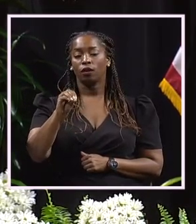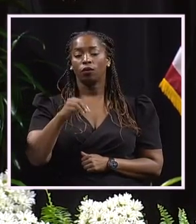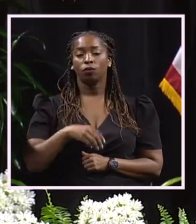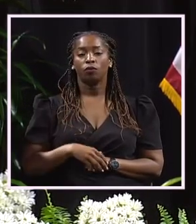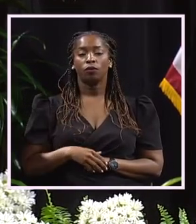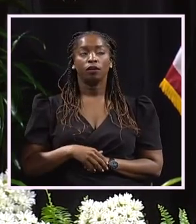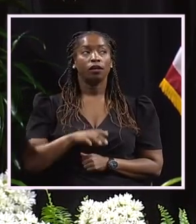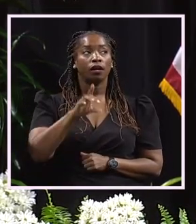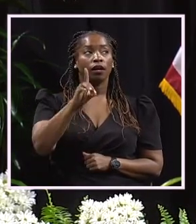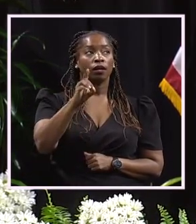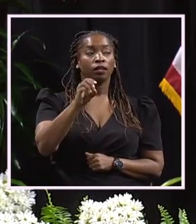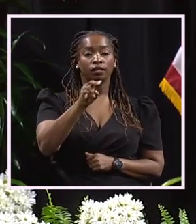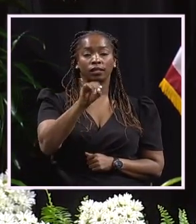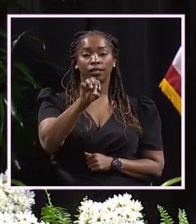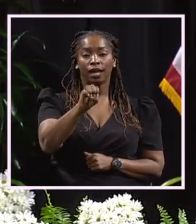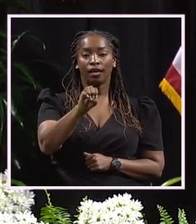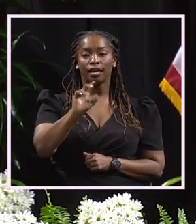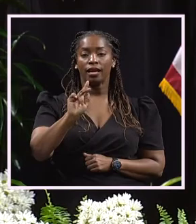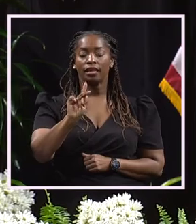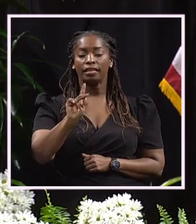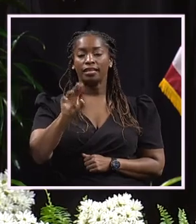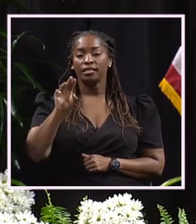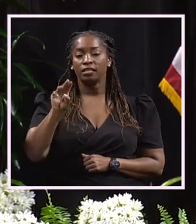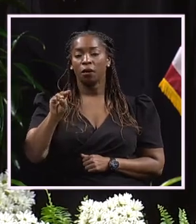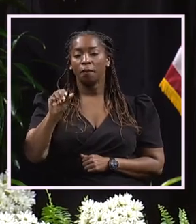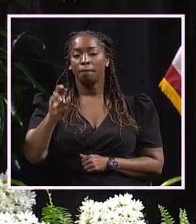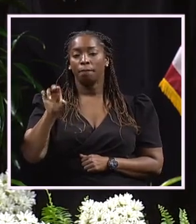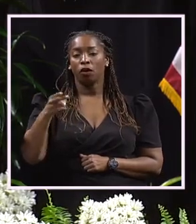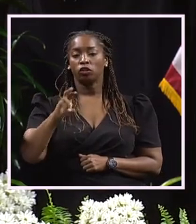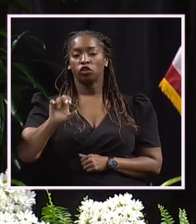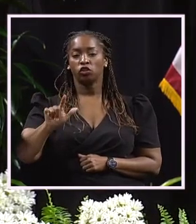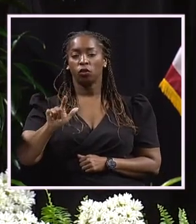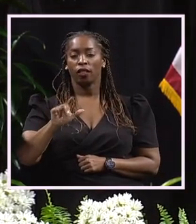Donnie Calis Marshall, MBA.